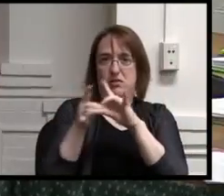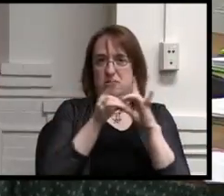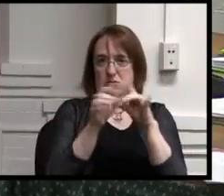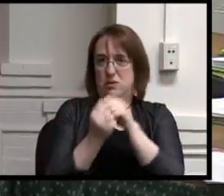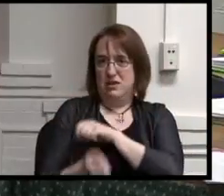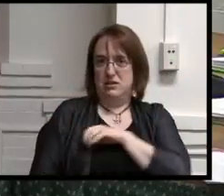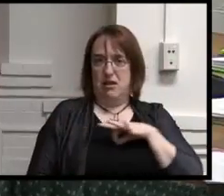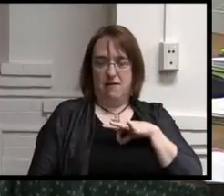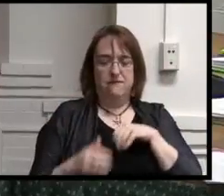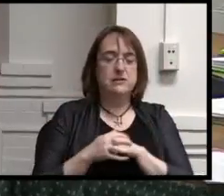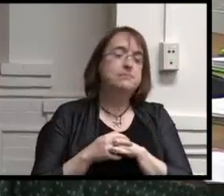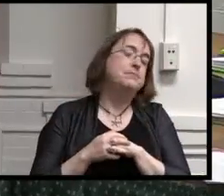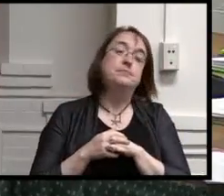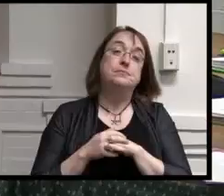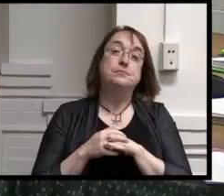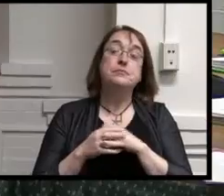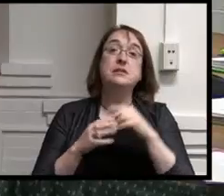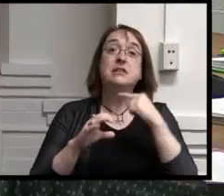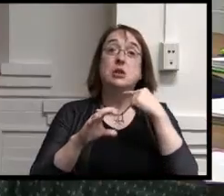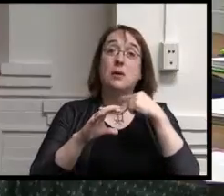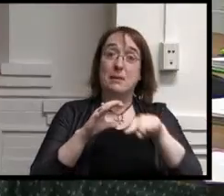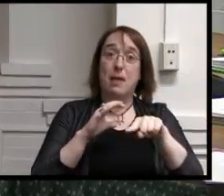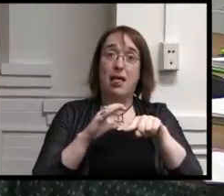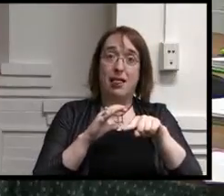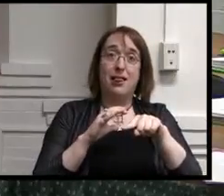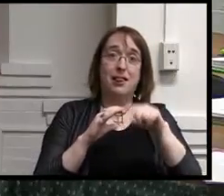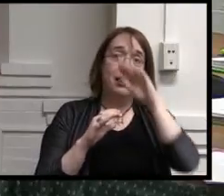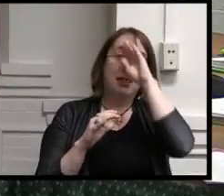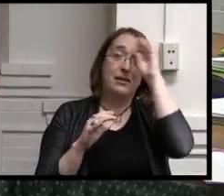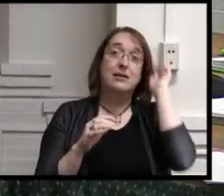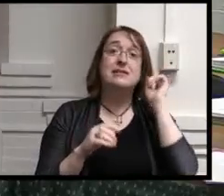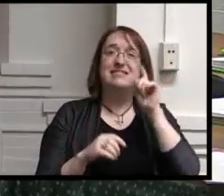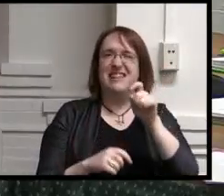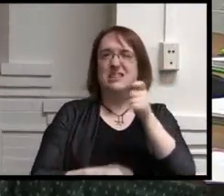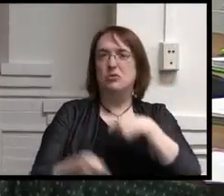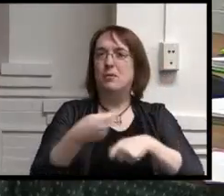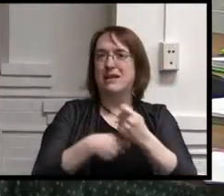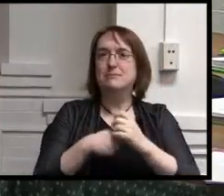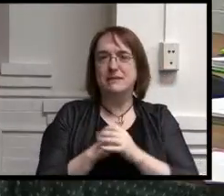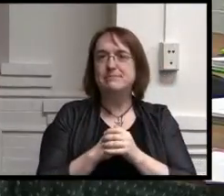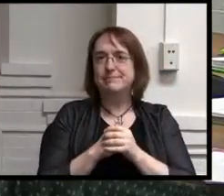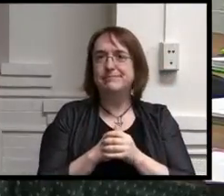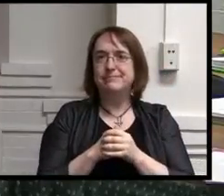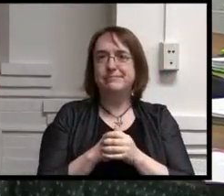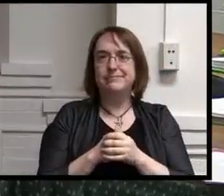staff. So the email system needs to be replaced.